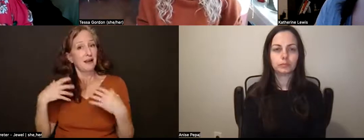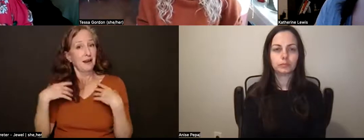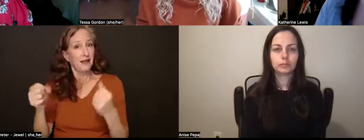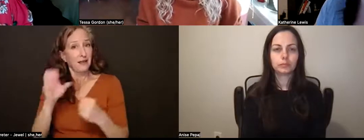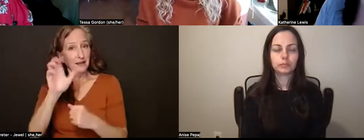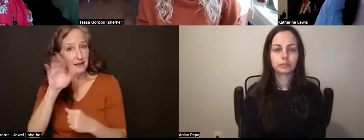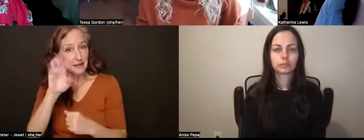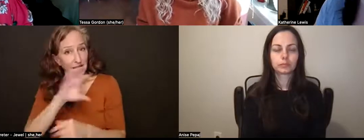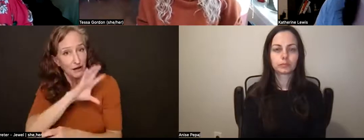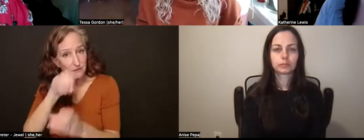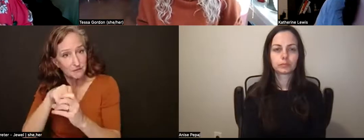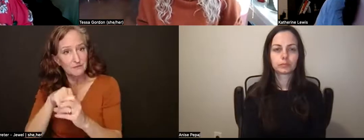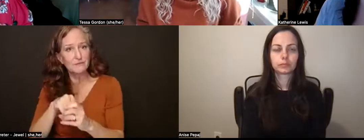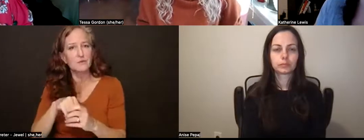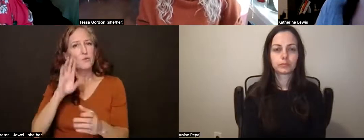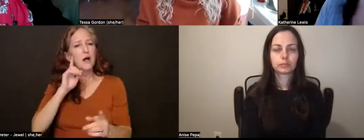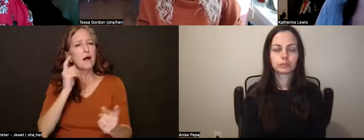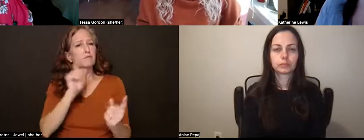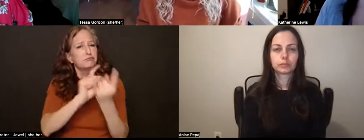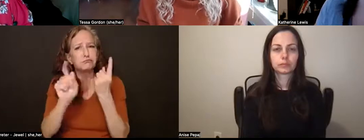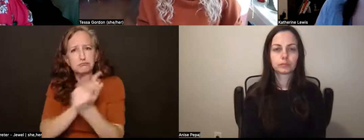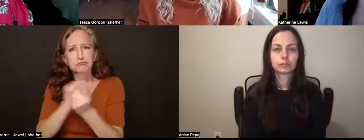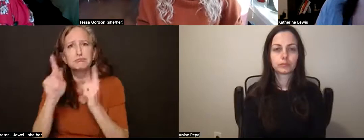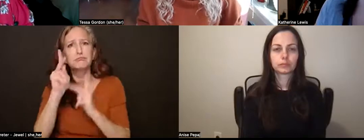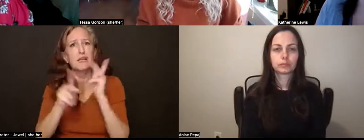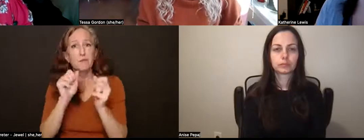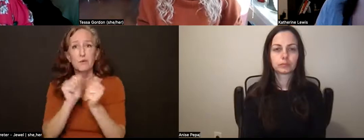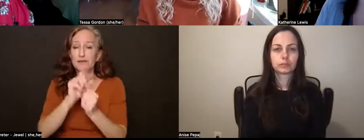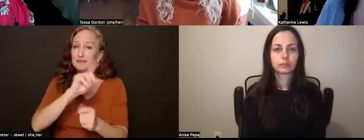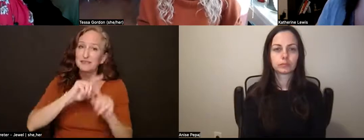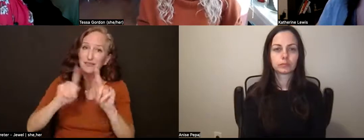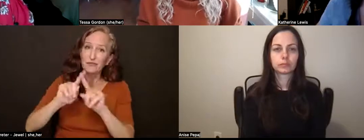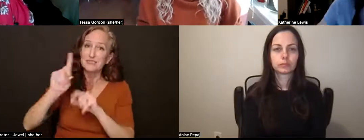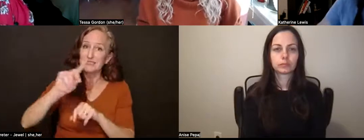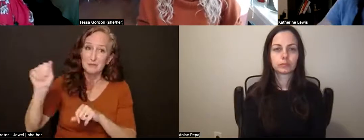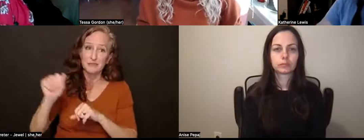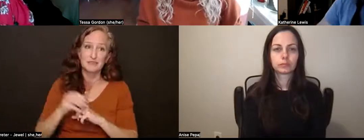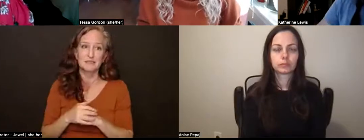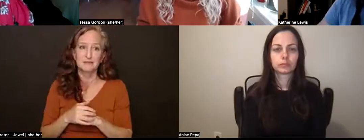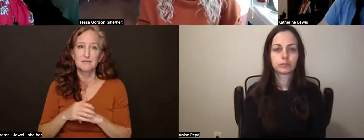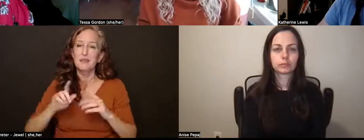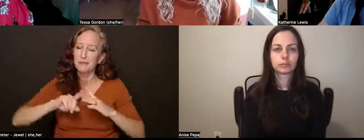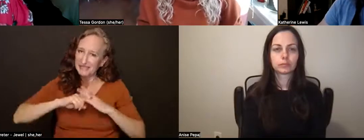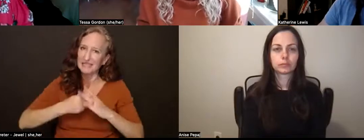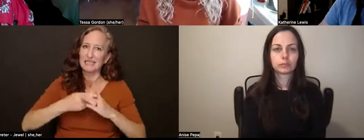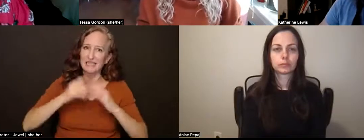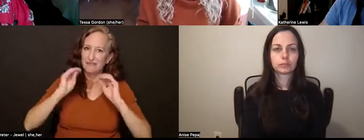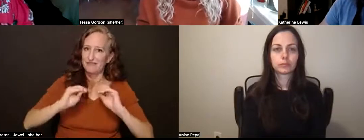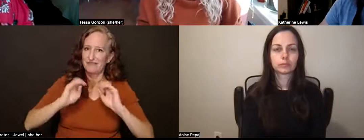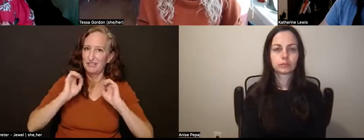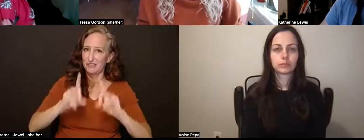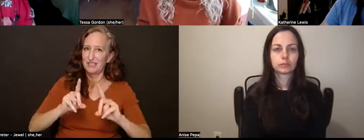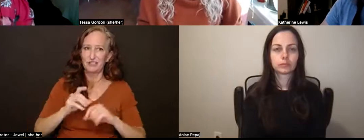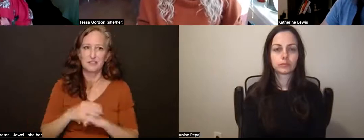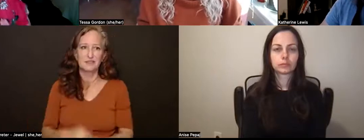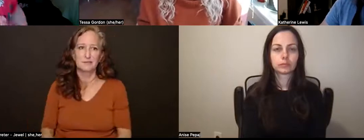be exposed to different disability from the very inception of education. I think that's